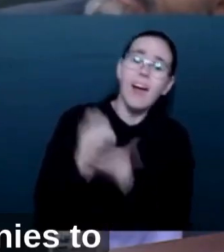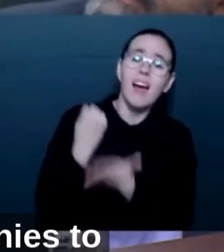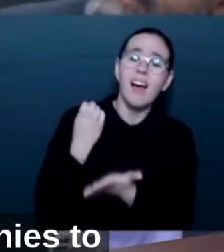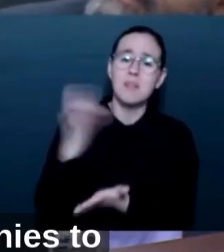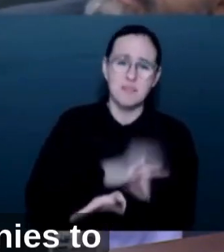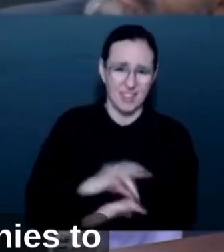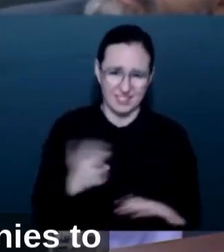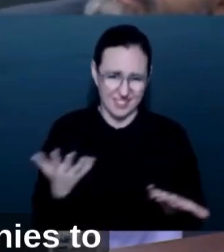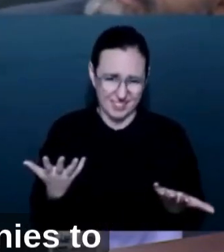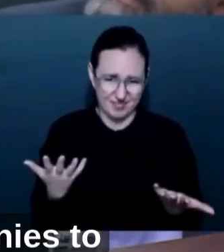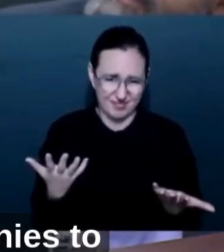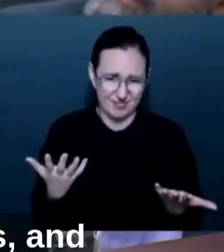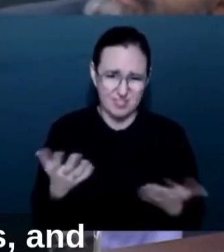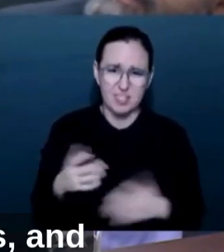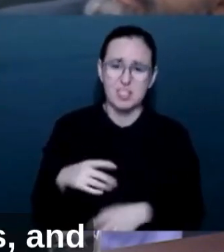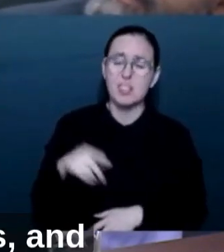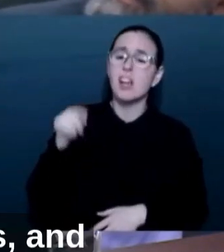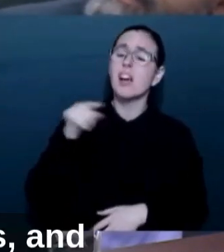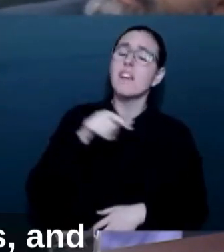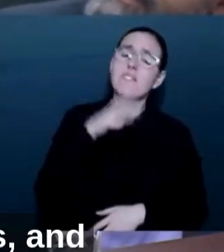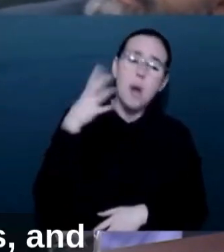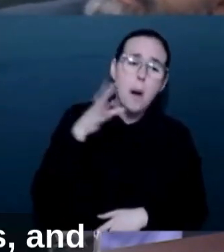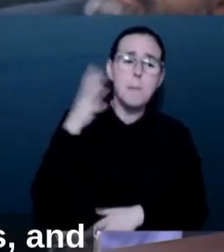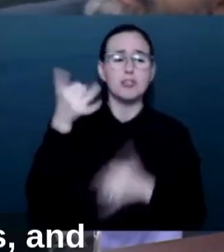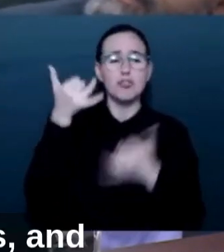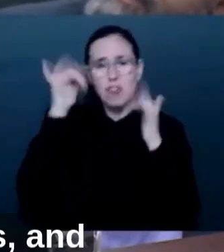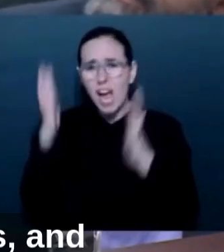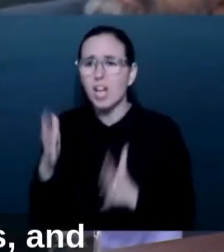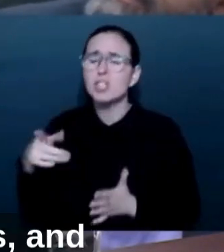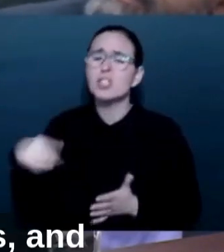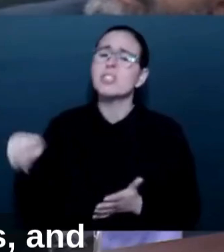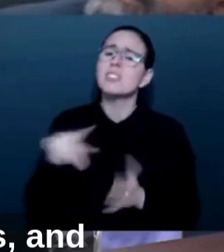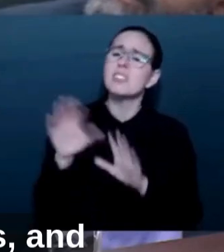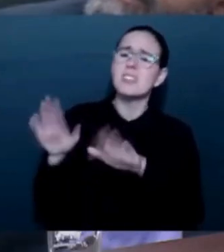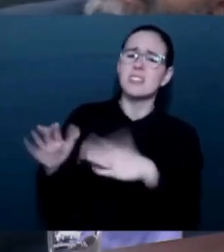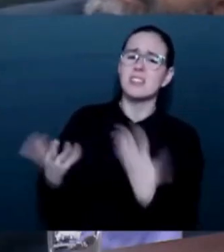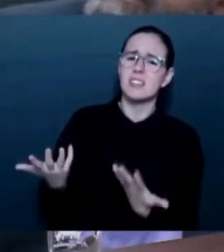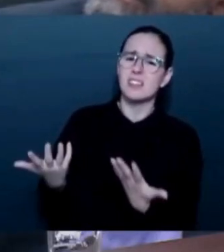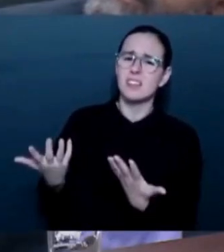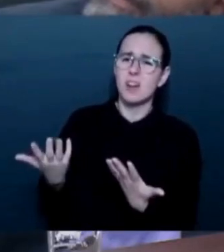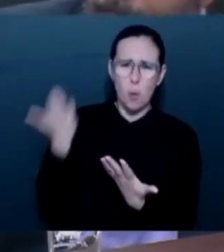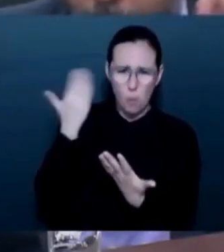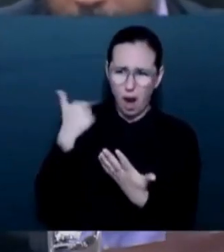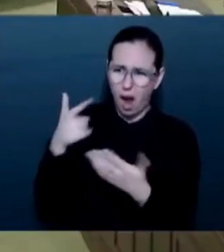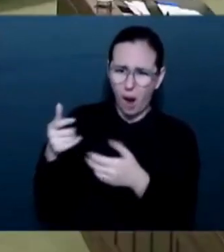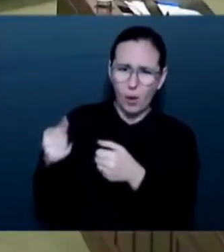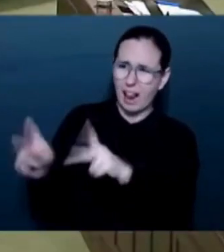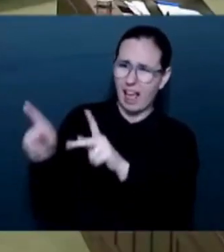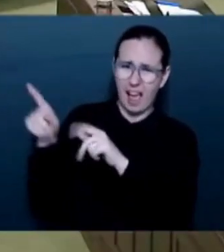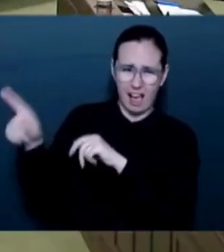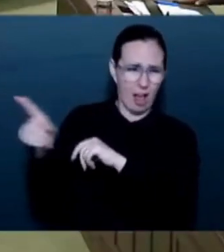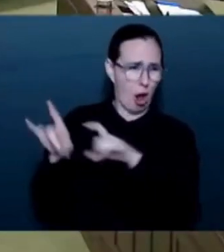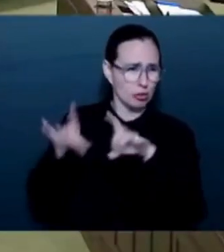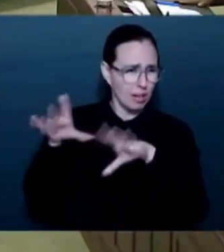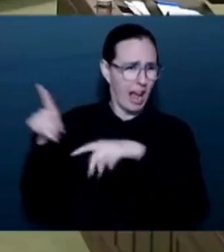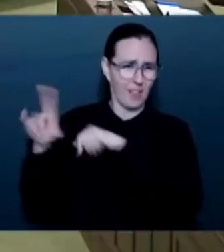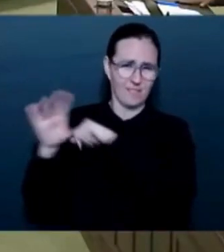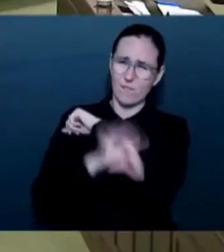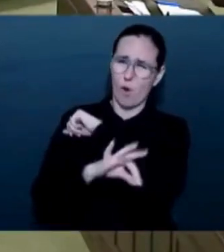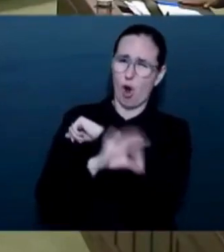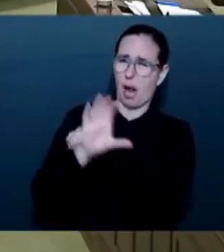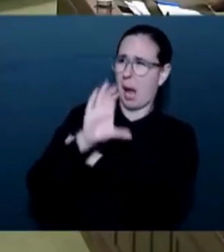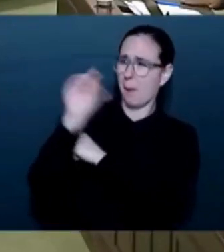government allowing foreign coal companies to industrialize ranchlands, sensitive ecosystems, and our water? Hear, hear. The